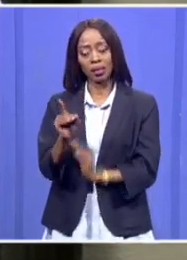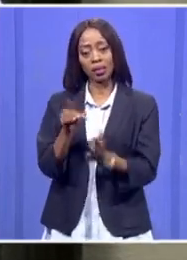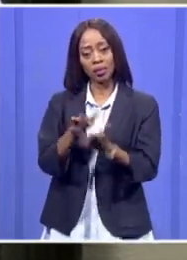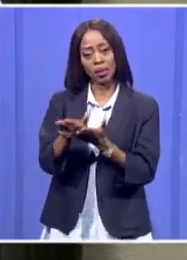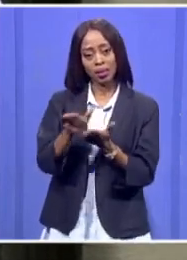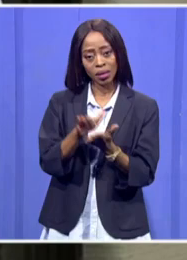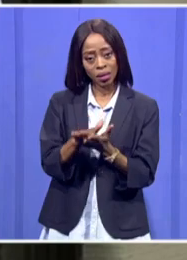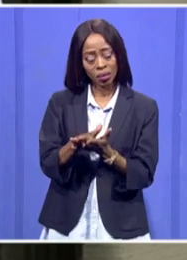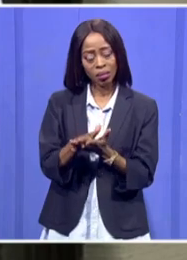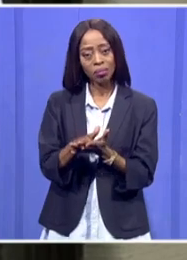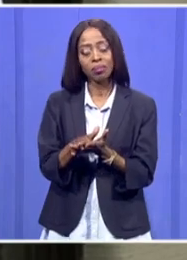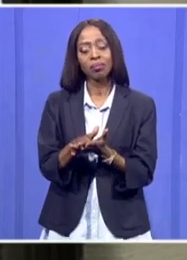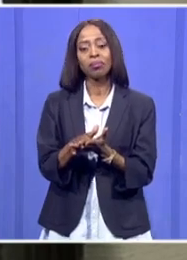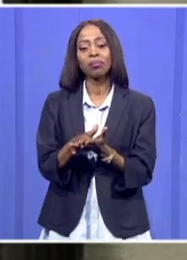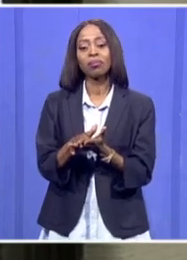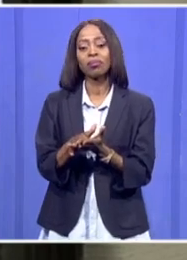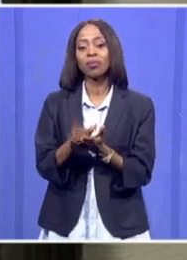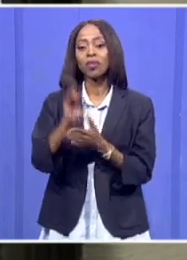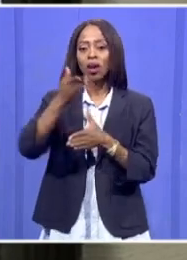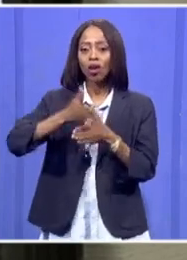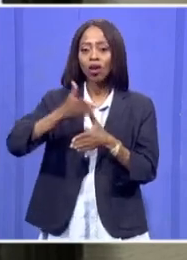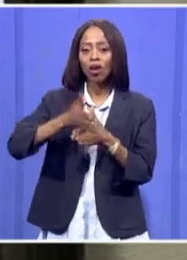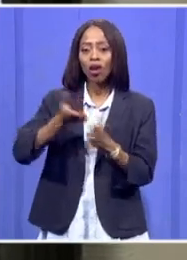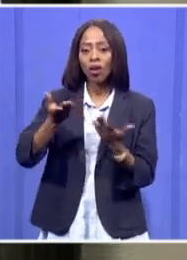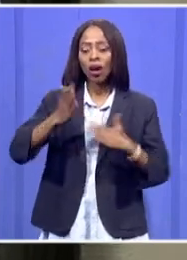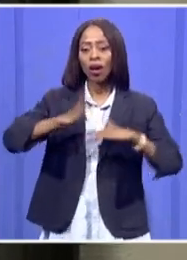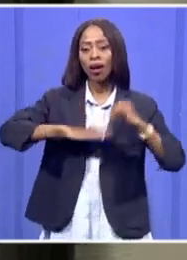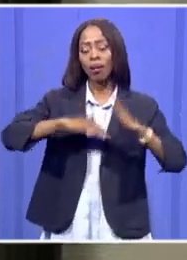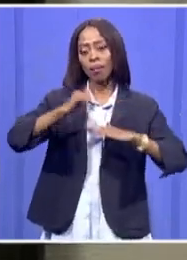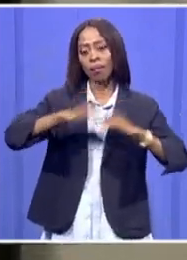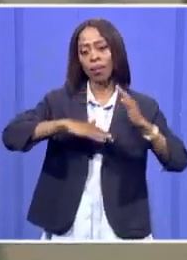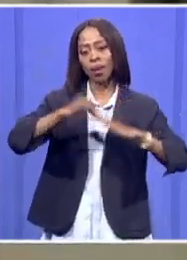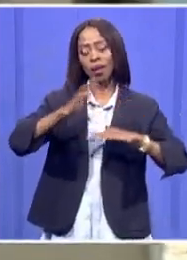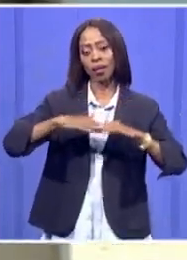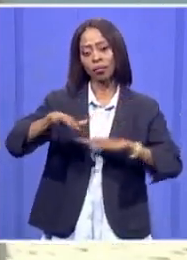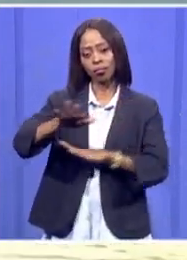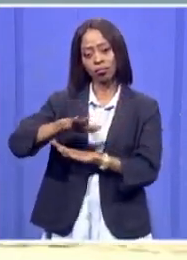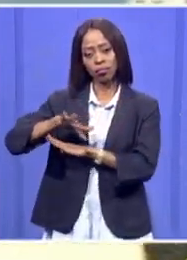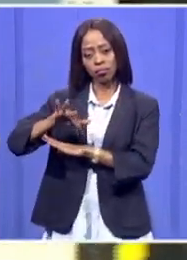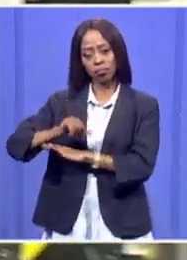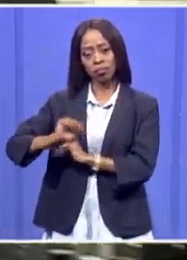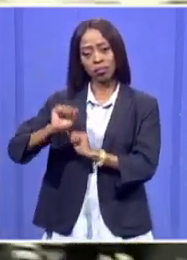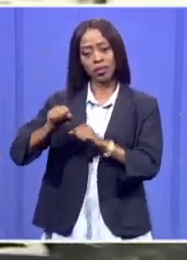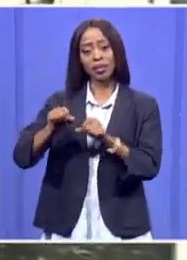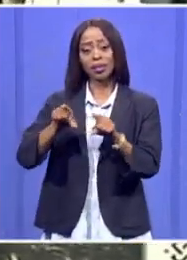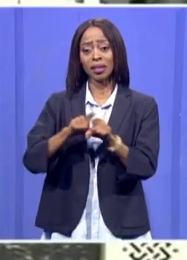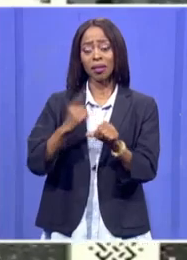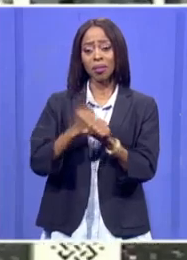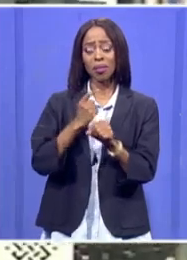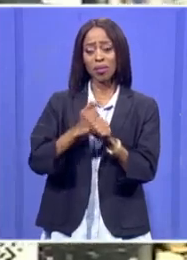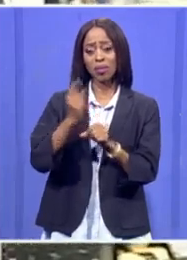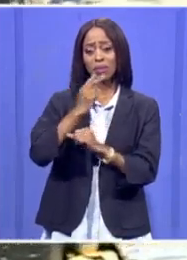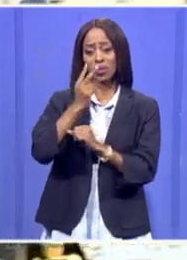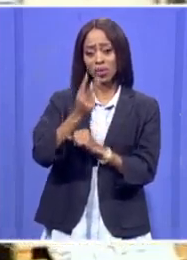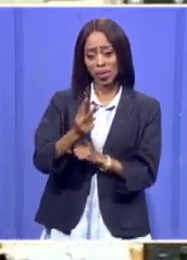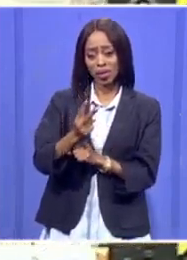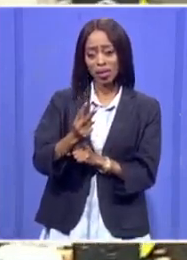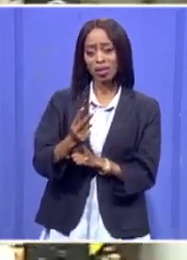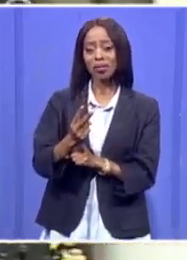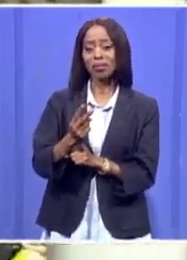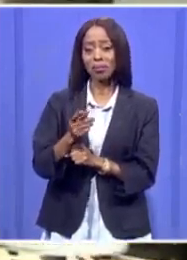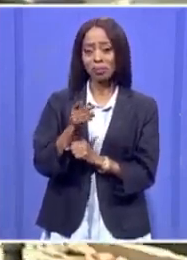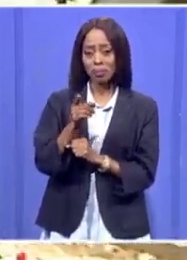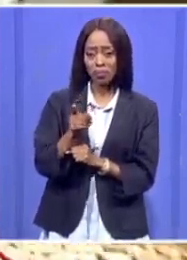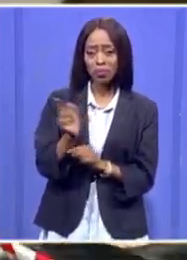printer that will be working in the construction section. Of course, as you see at the back there, we have an